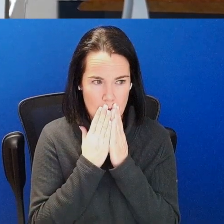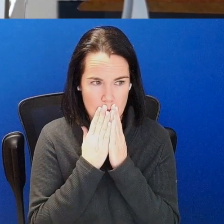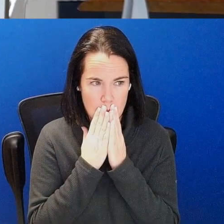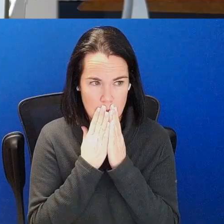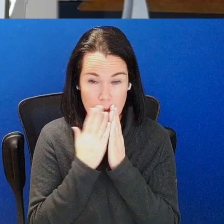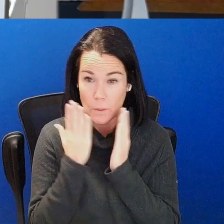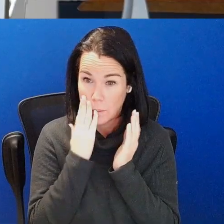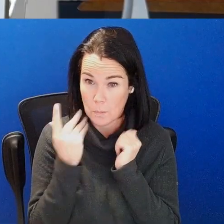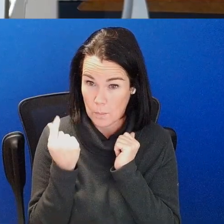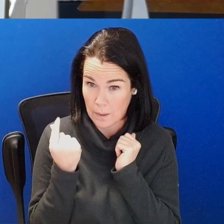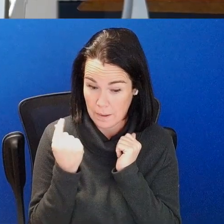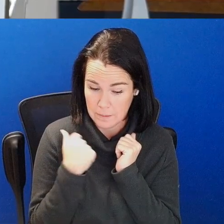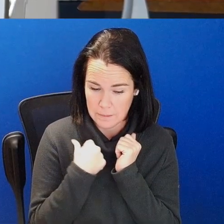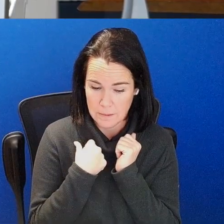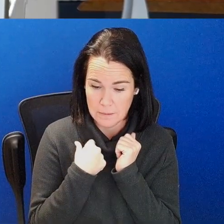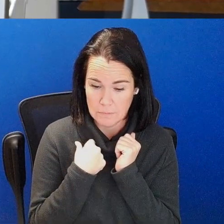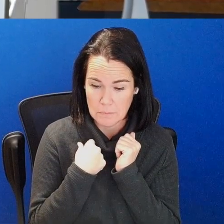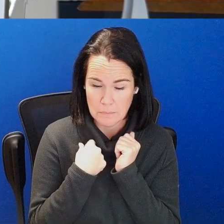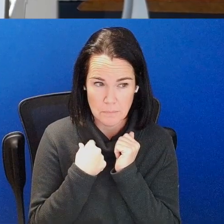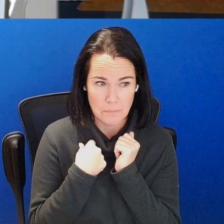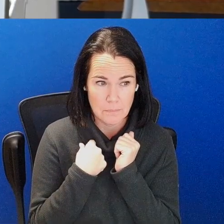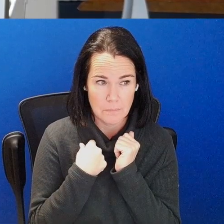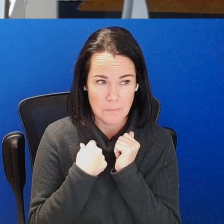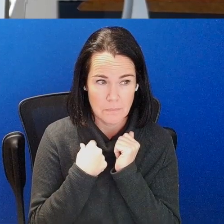hey, you know what?